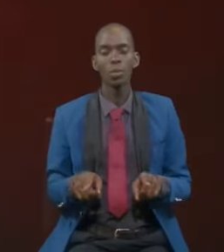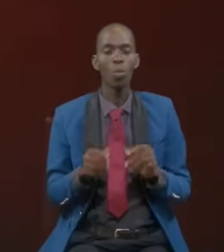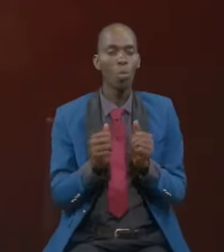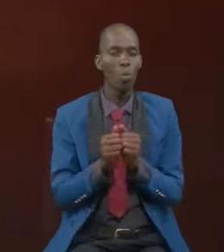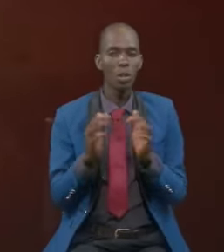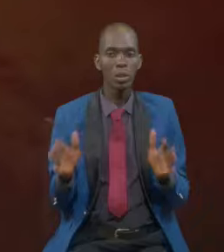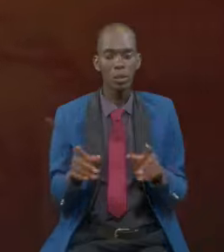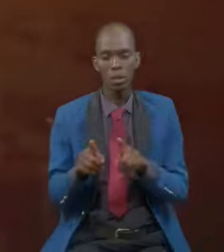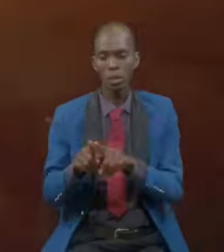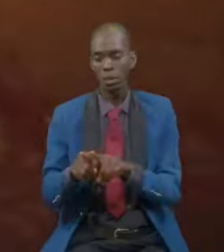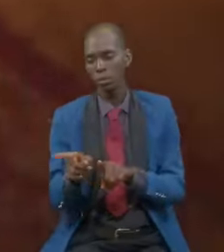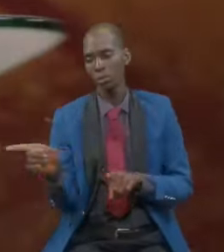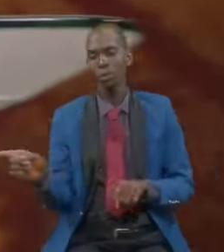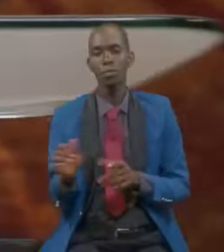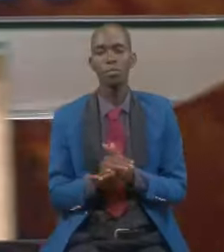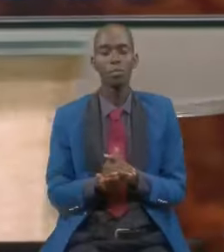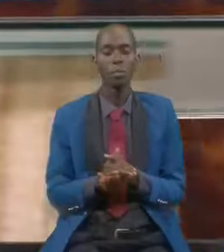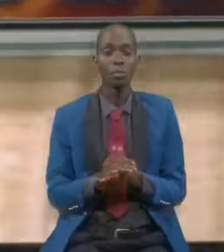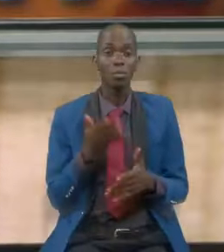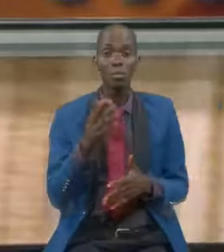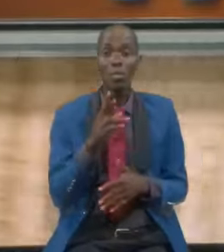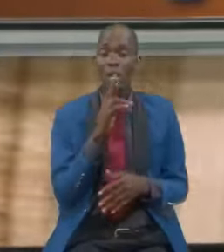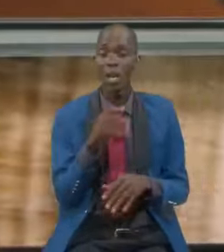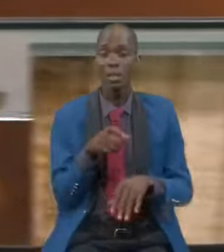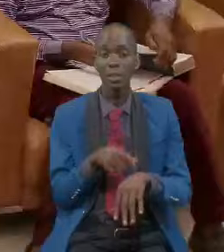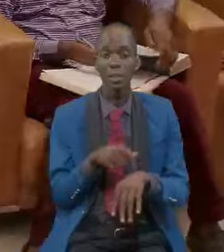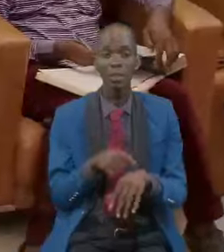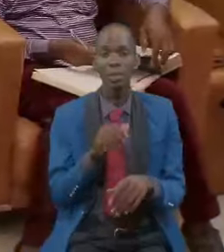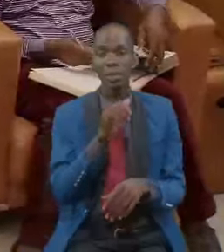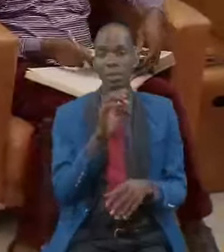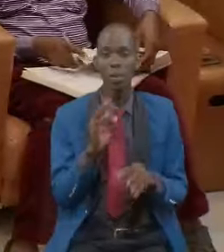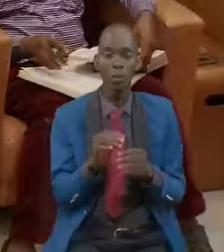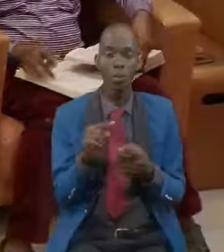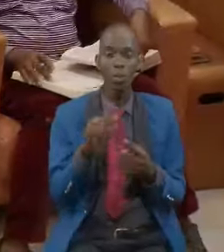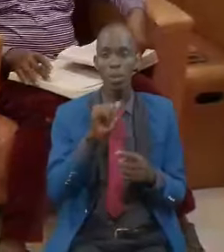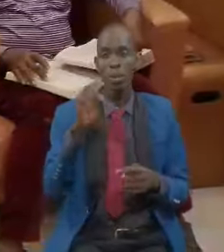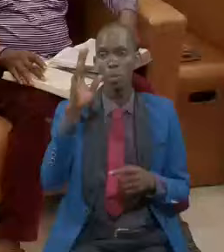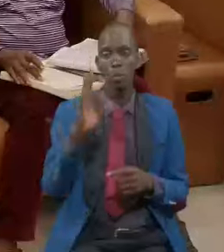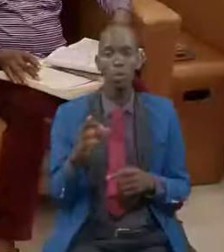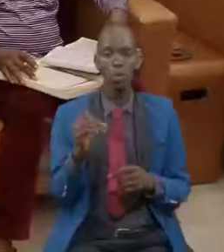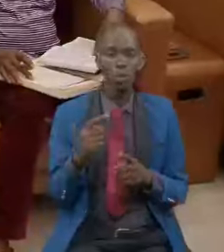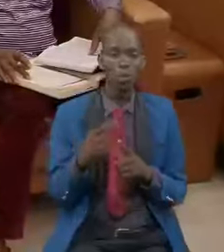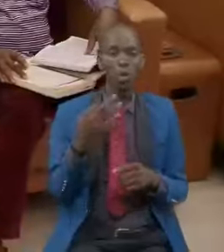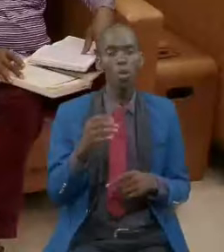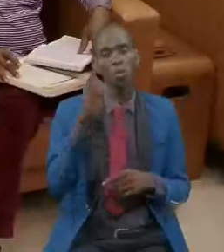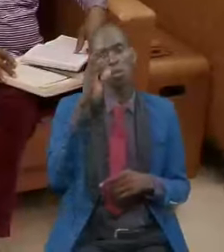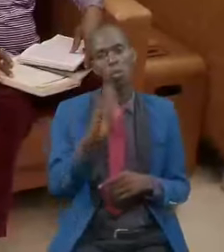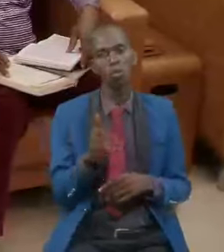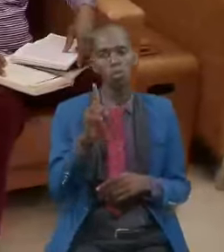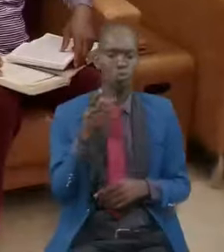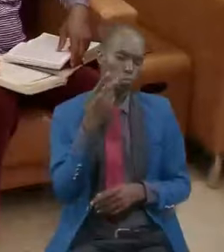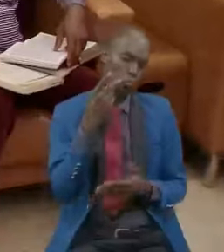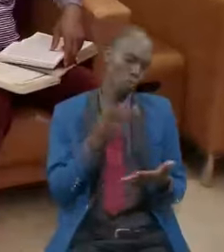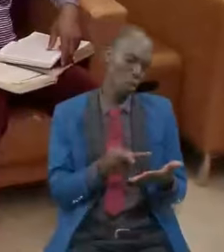without deviation. You know, there are times if you're a preacher of the word of God, maybe you see something in the